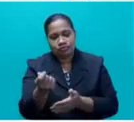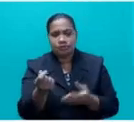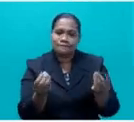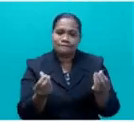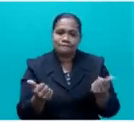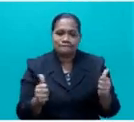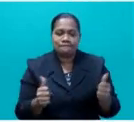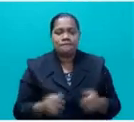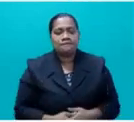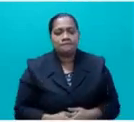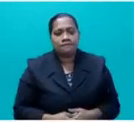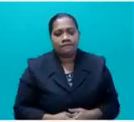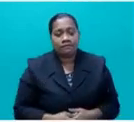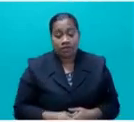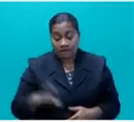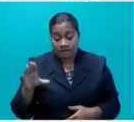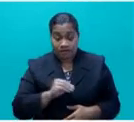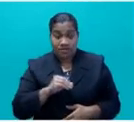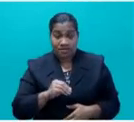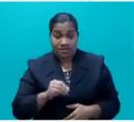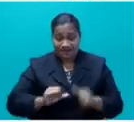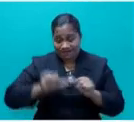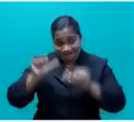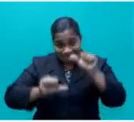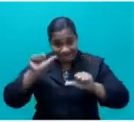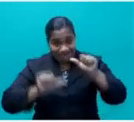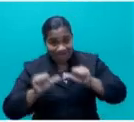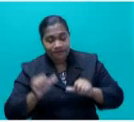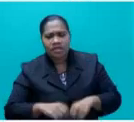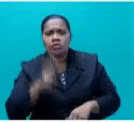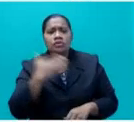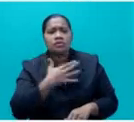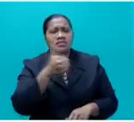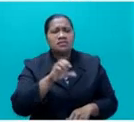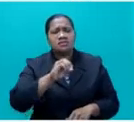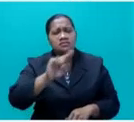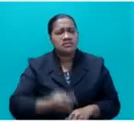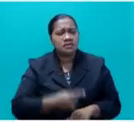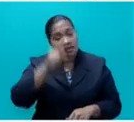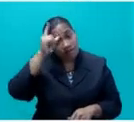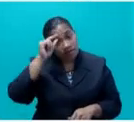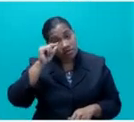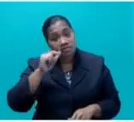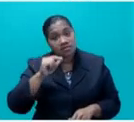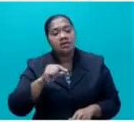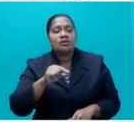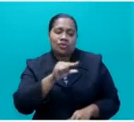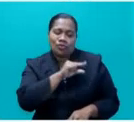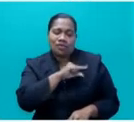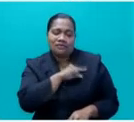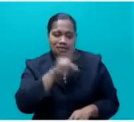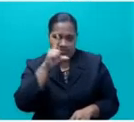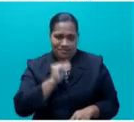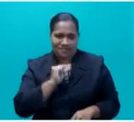based on the initial preliminary assessment, 260,000 Fijians will qualify, which